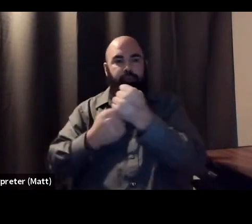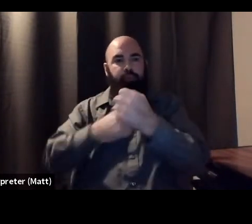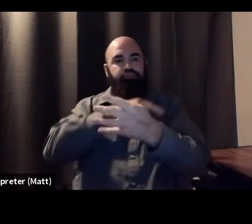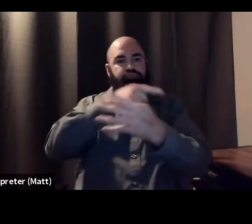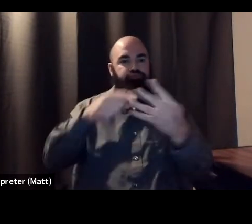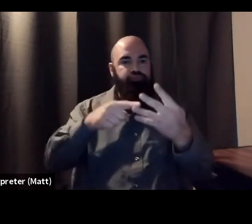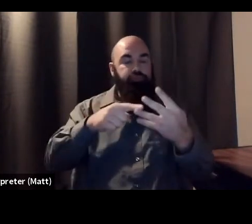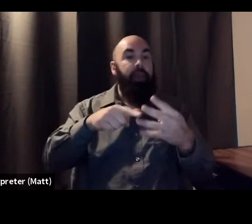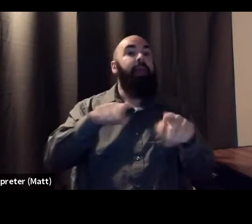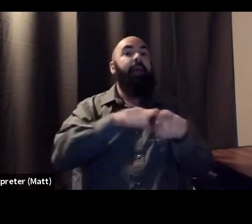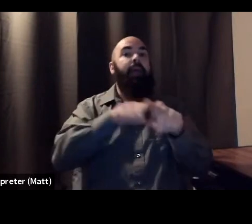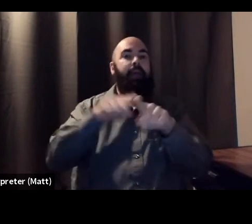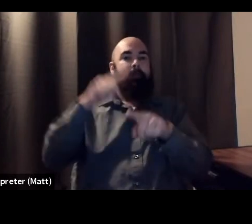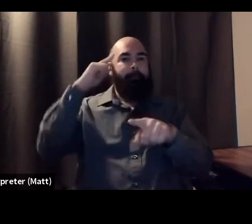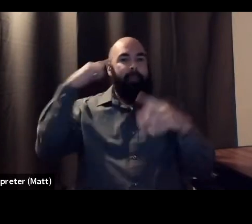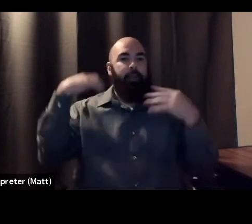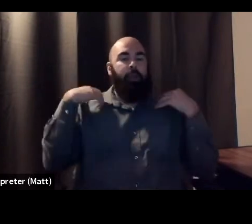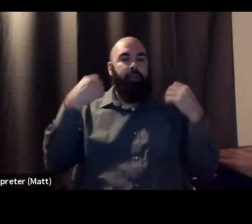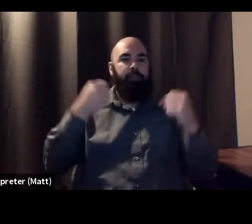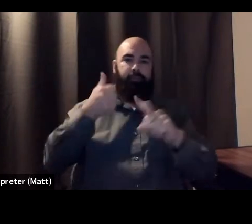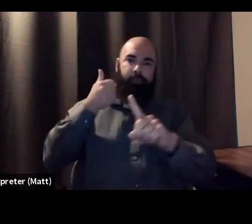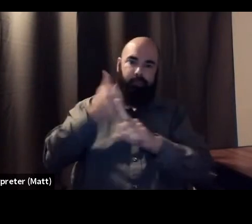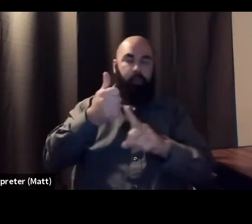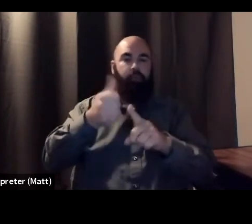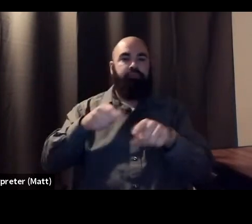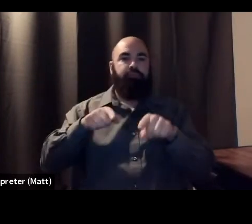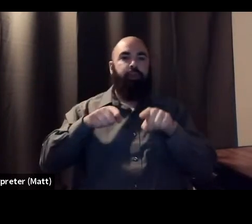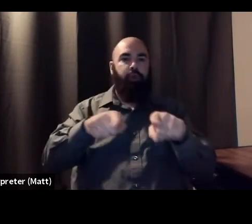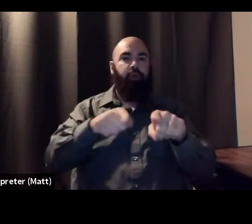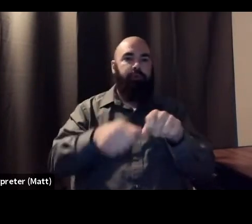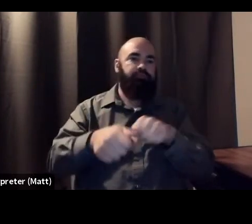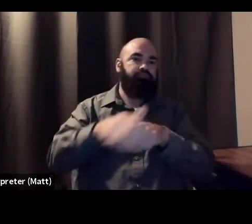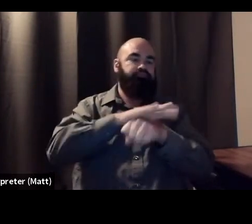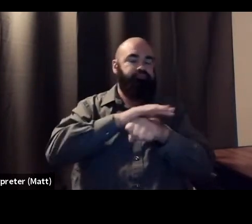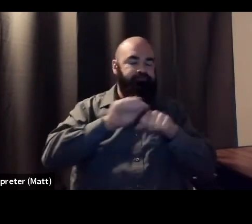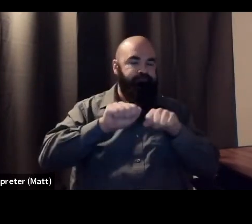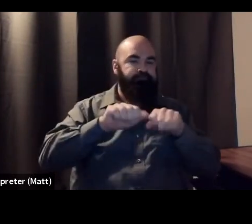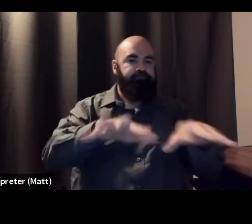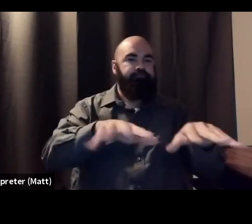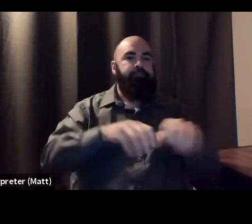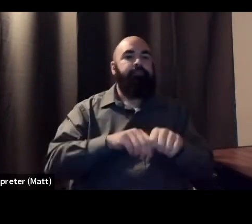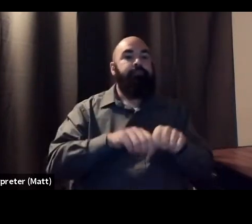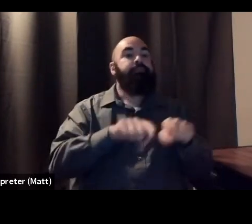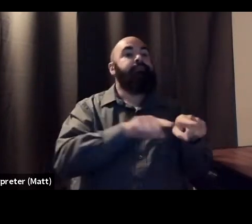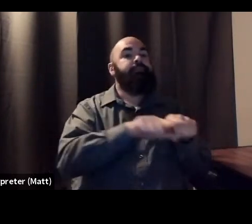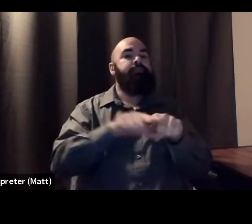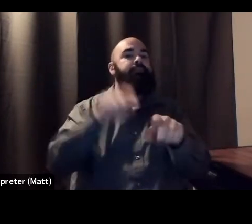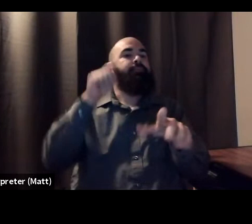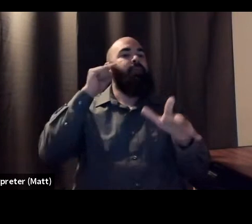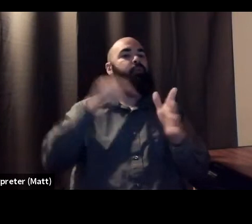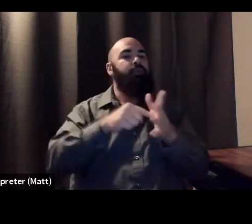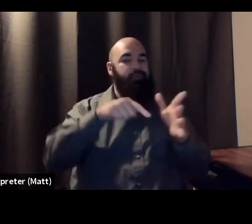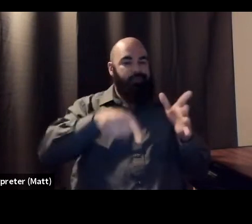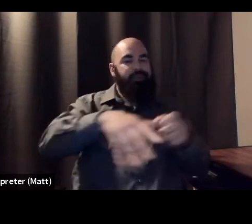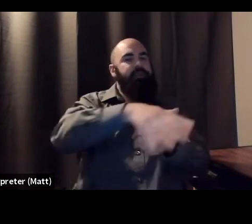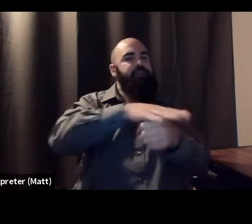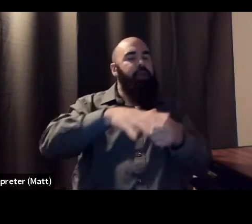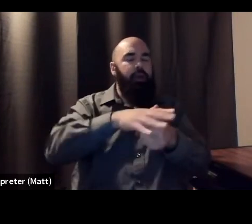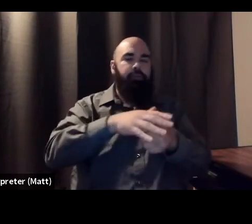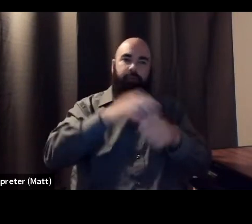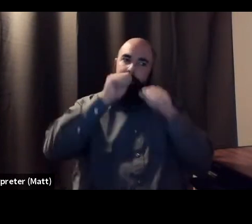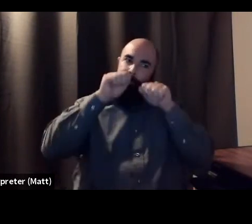of the pandemic. You will learn as we move through our program, the New River Valley is blessed with leaders who care deeply about our